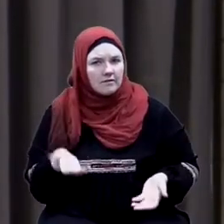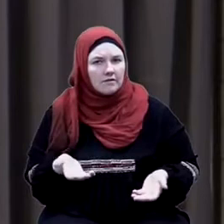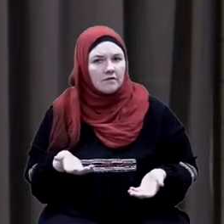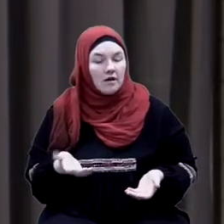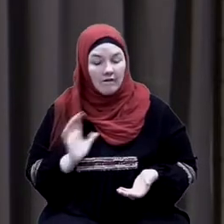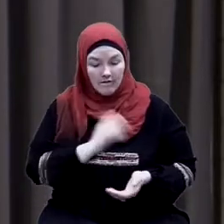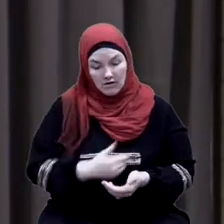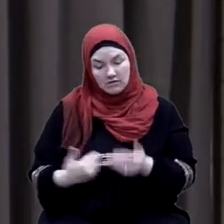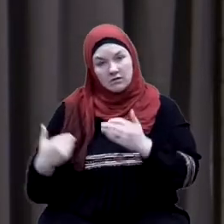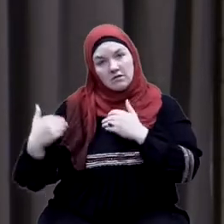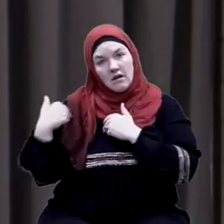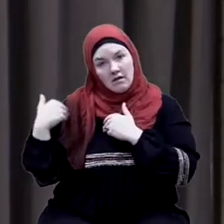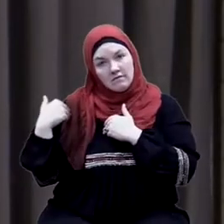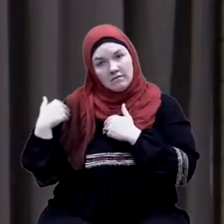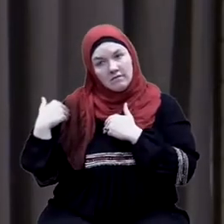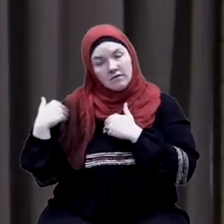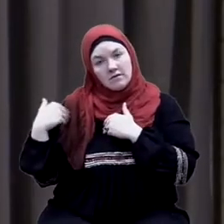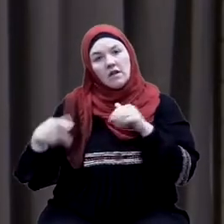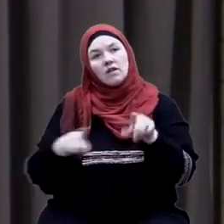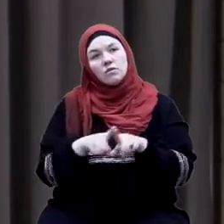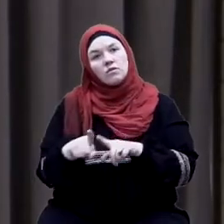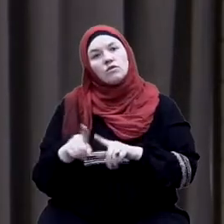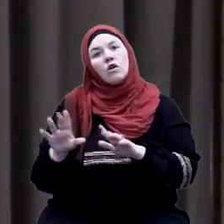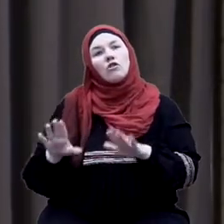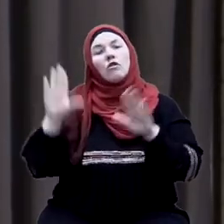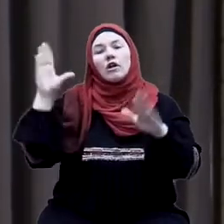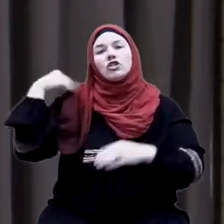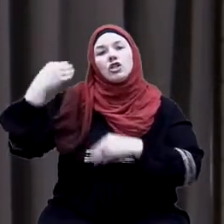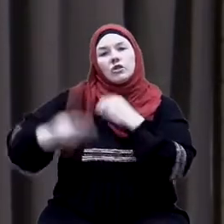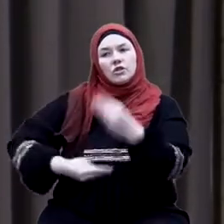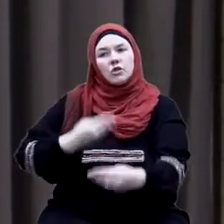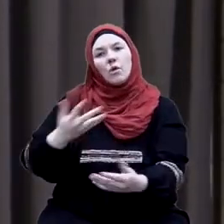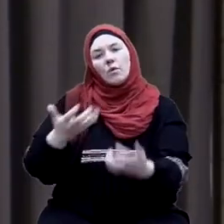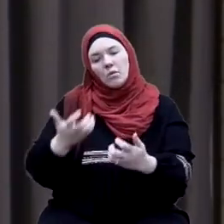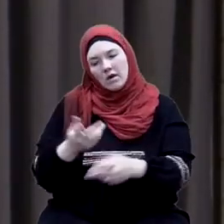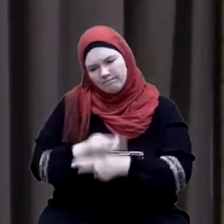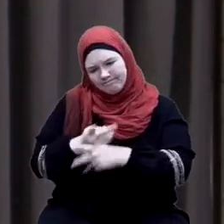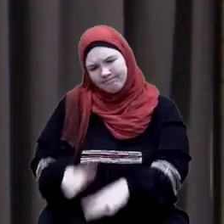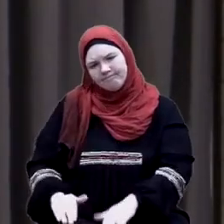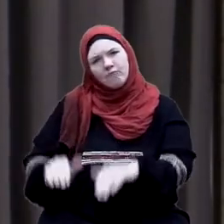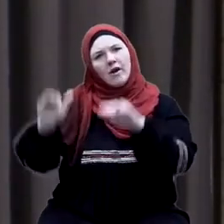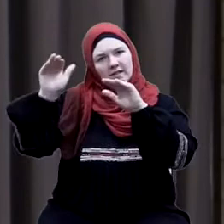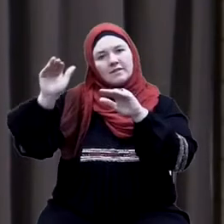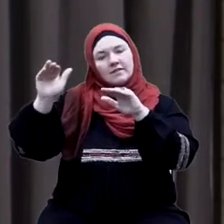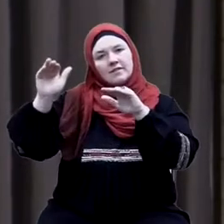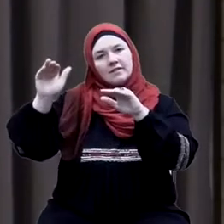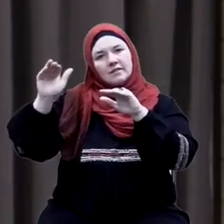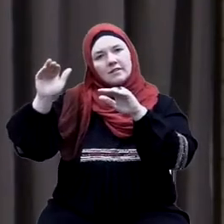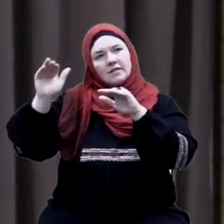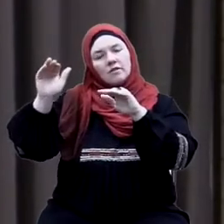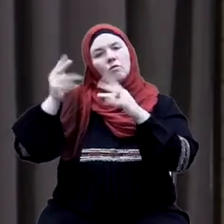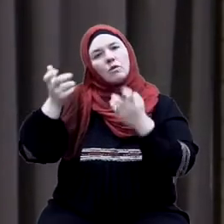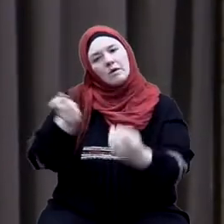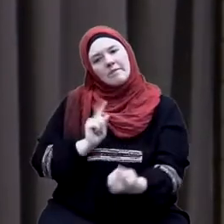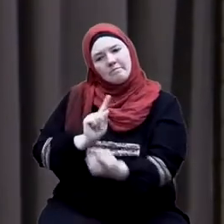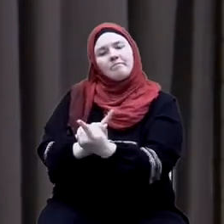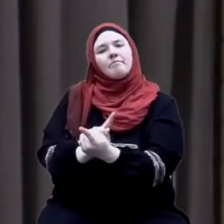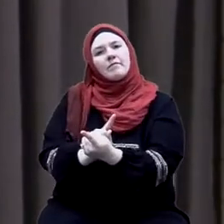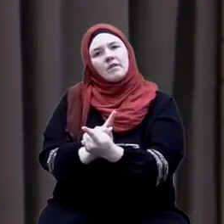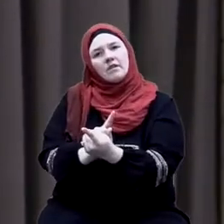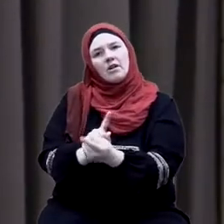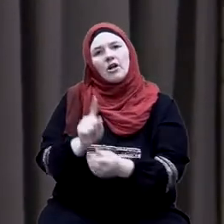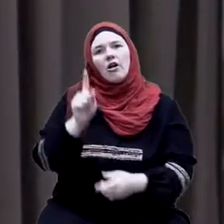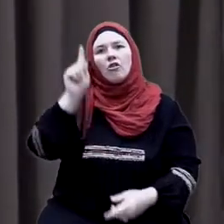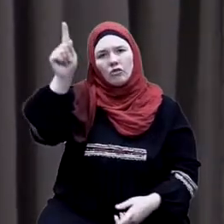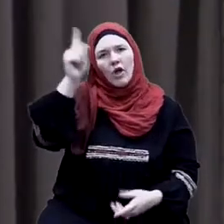of ourselves and a great generation that we want to raise and meet Allah proud of what we have